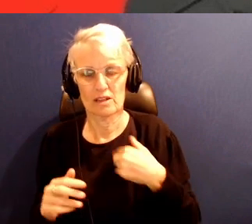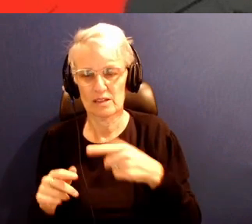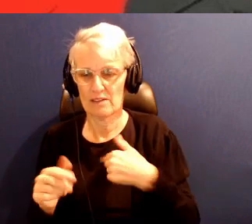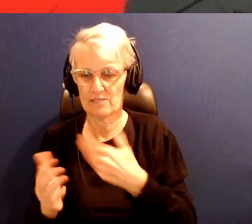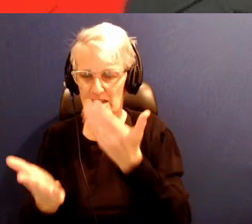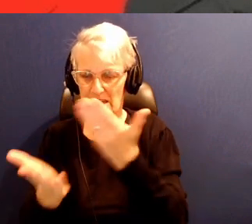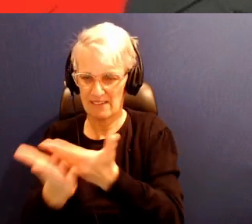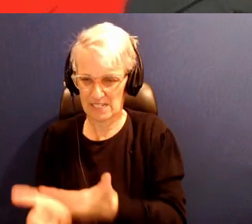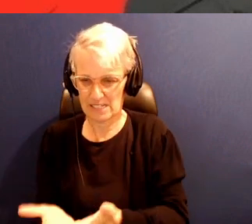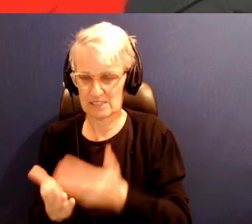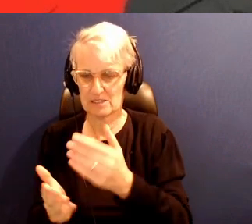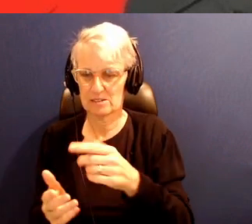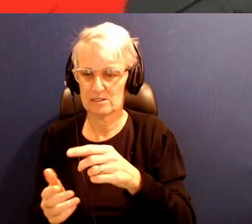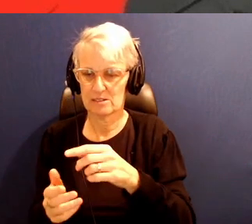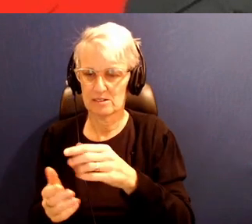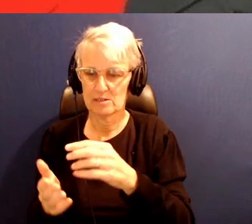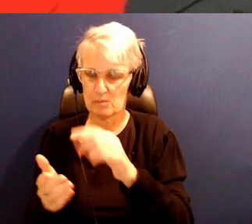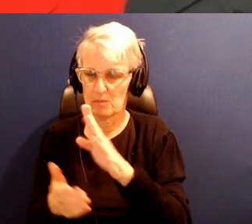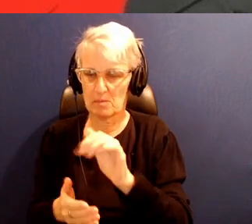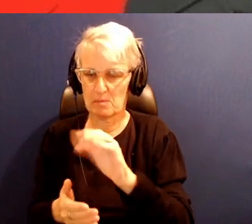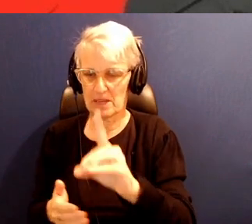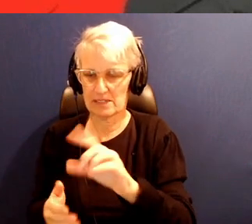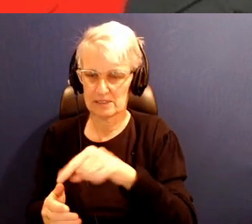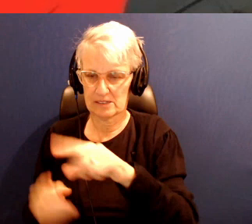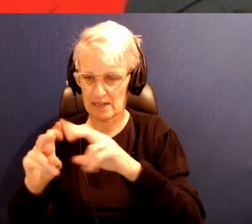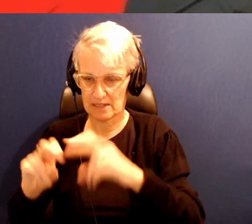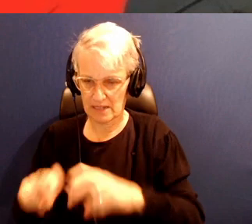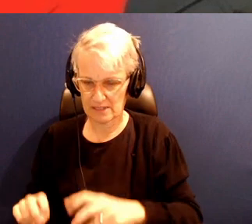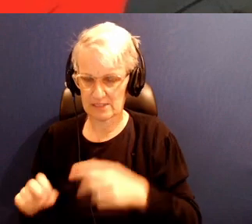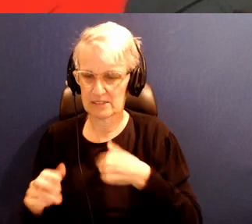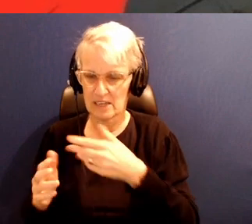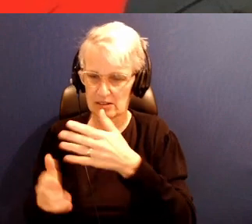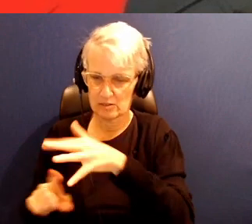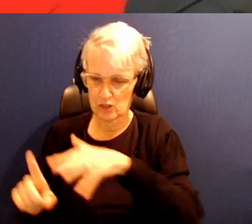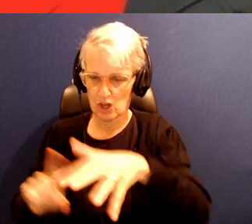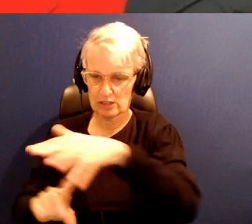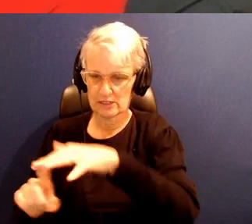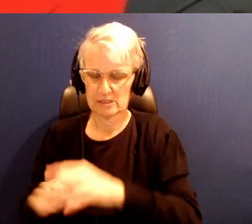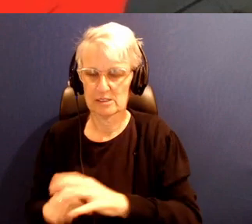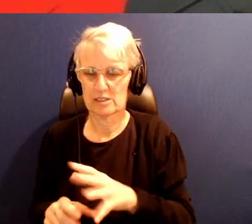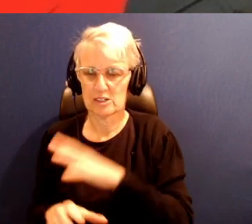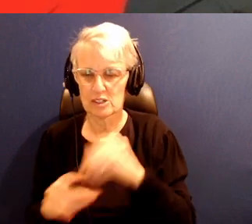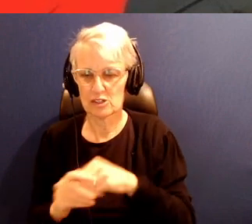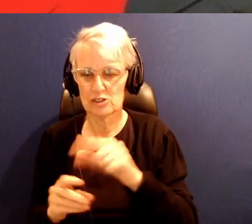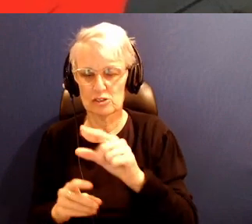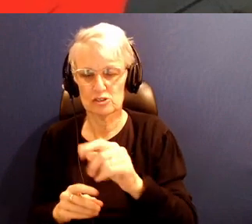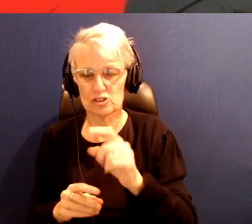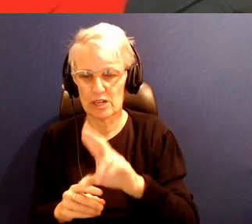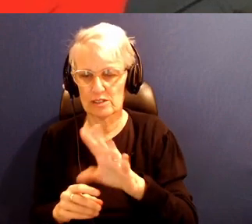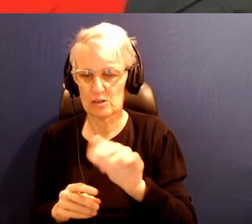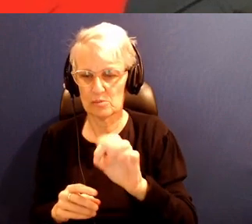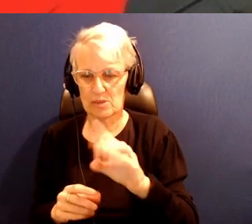a thorough evidence based analysis of the issue and the context in which it exists. This includes a gender